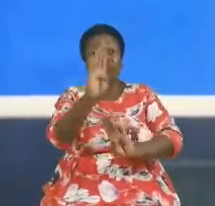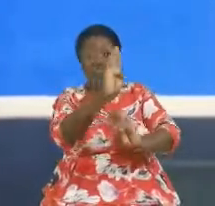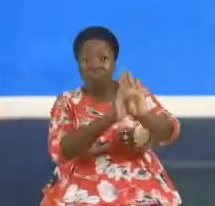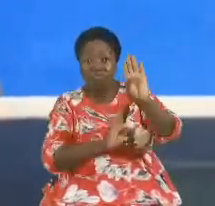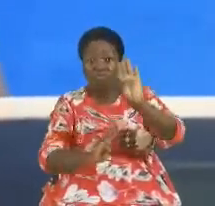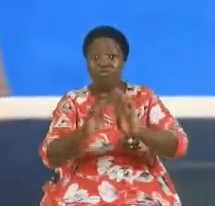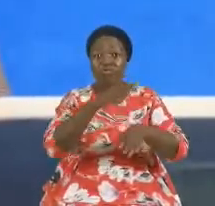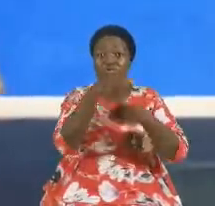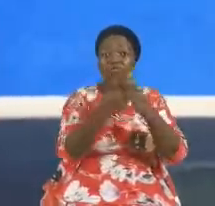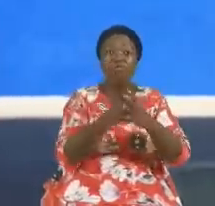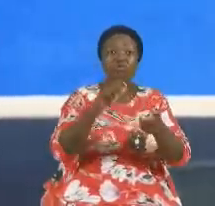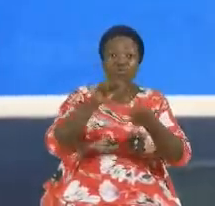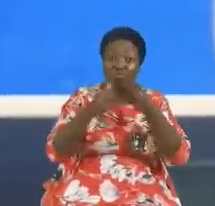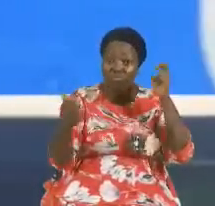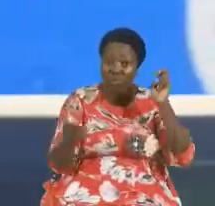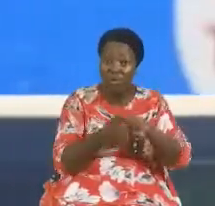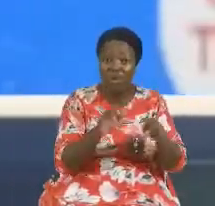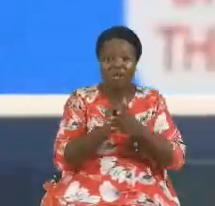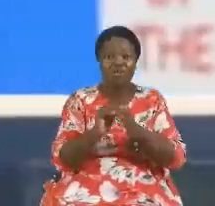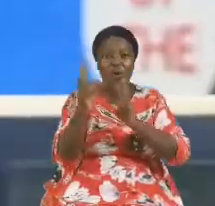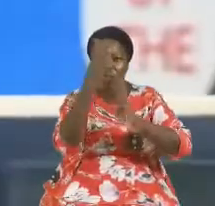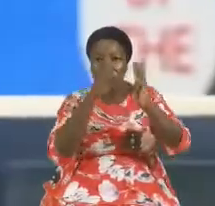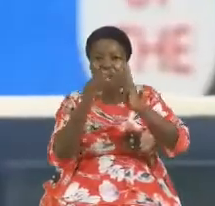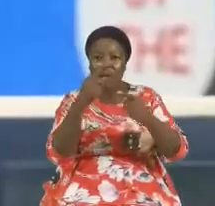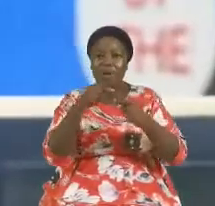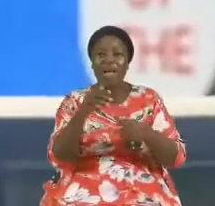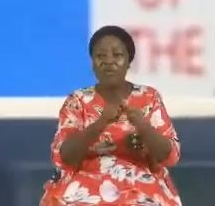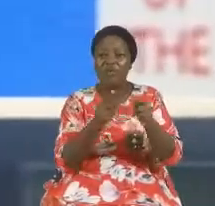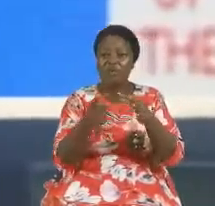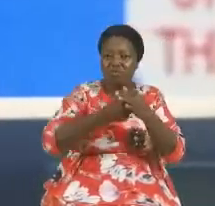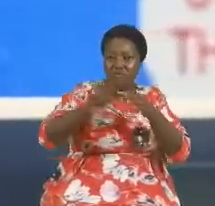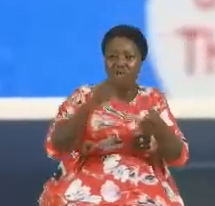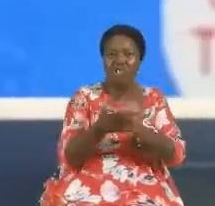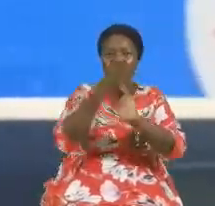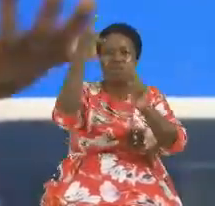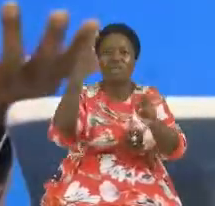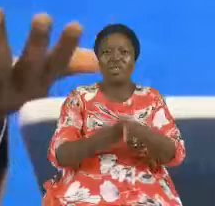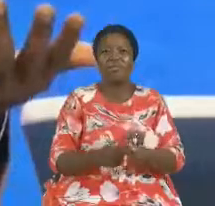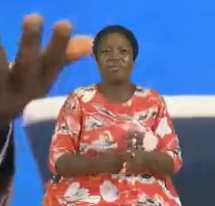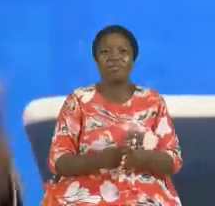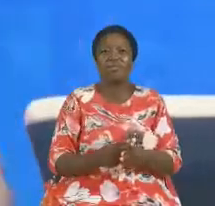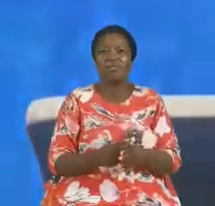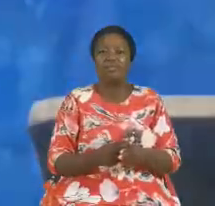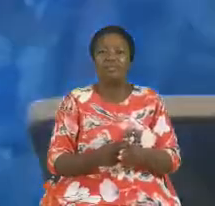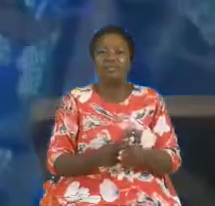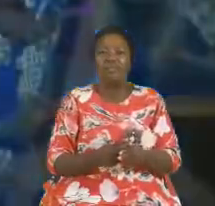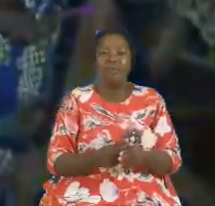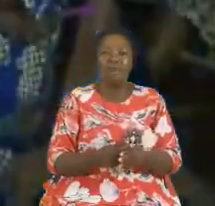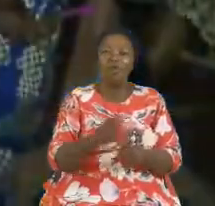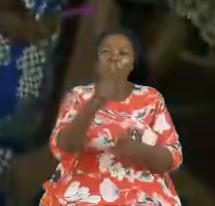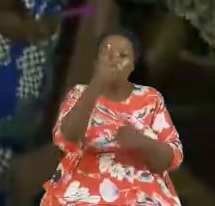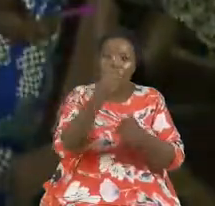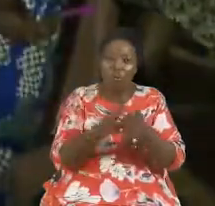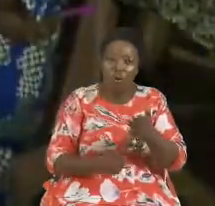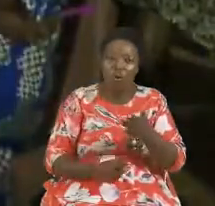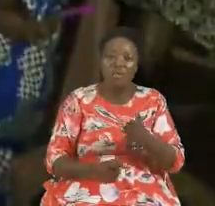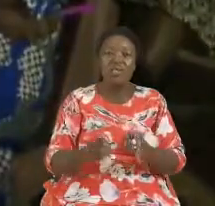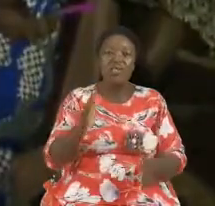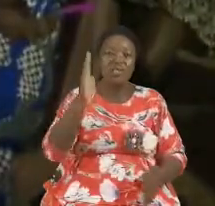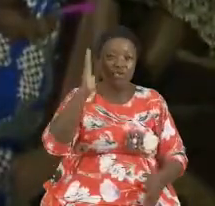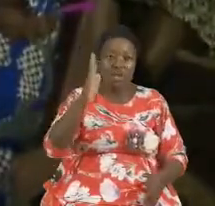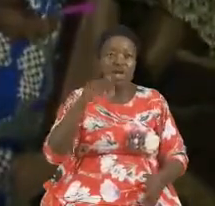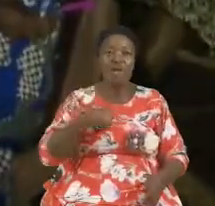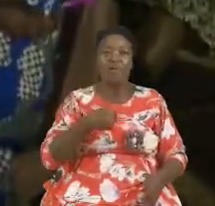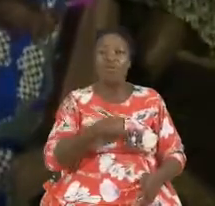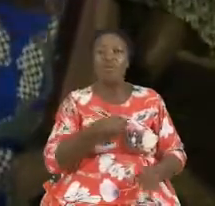that question, all the calamities you are worried about, everything will evaporate in Jesus'